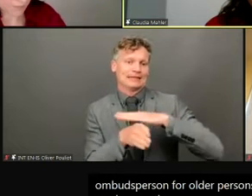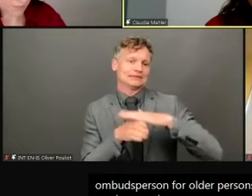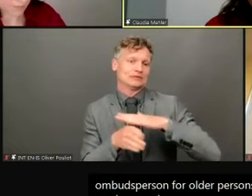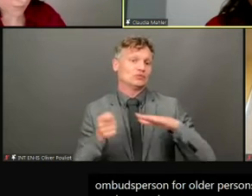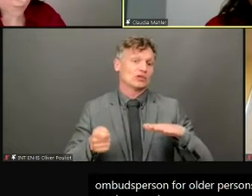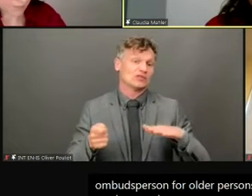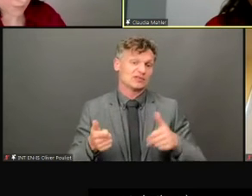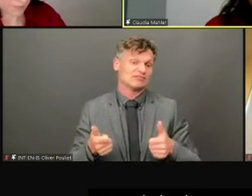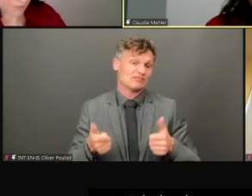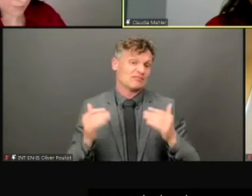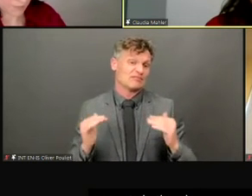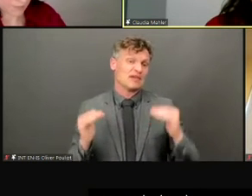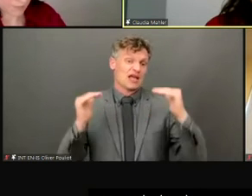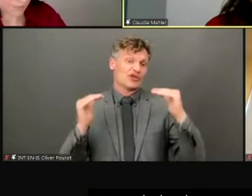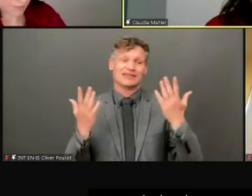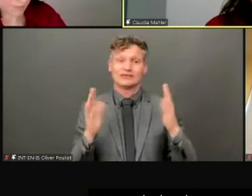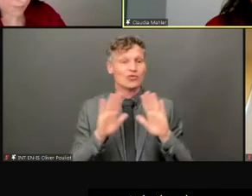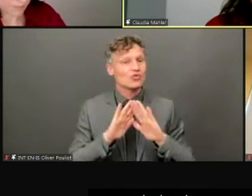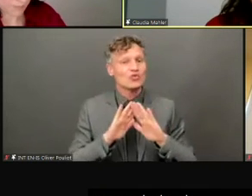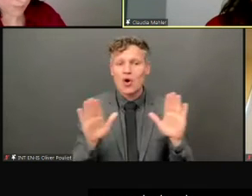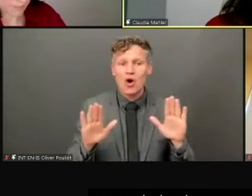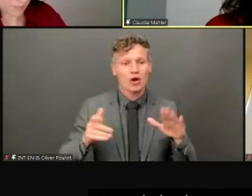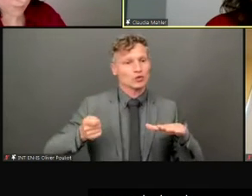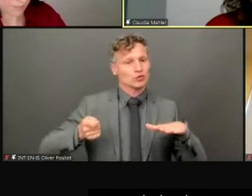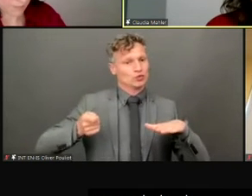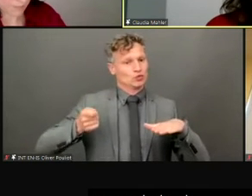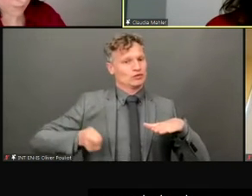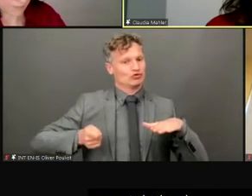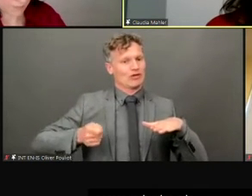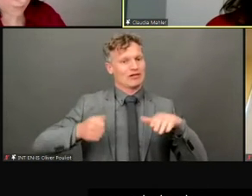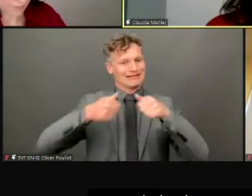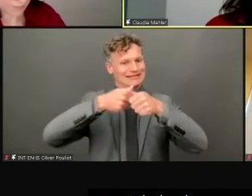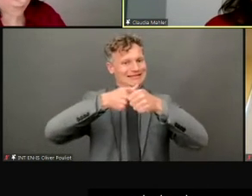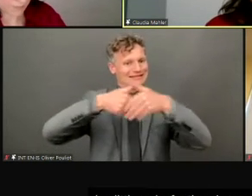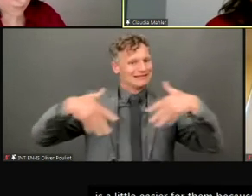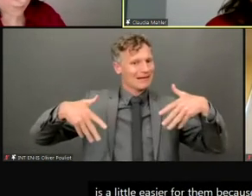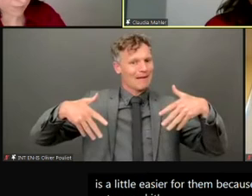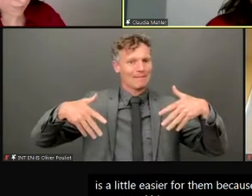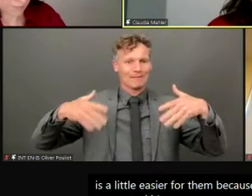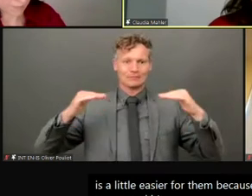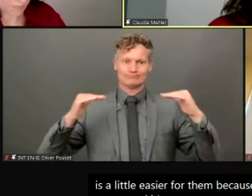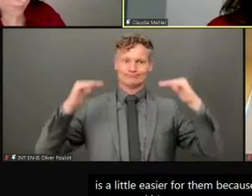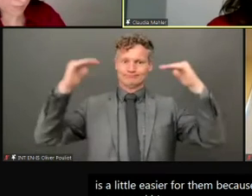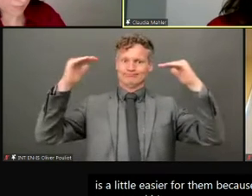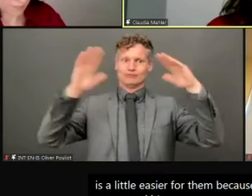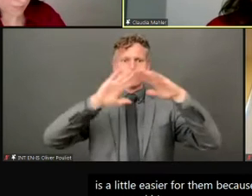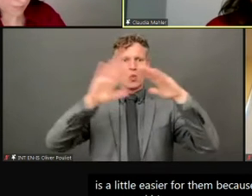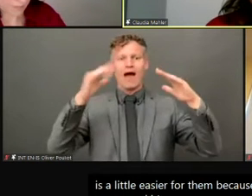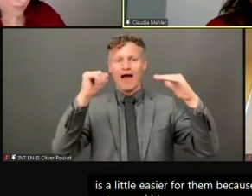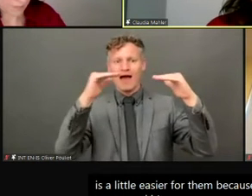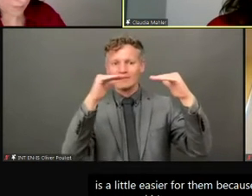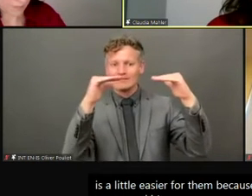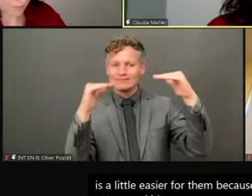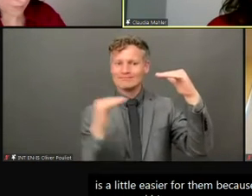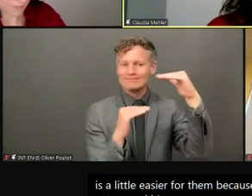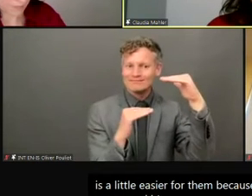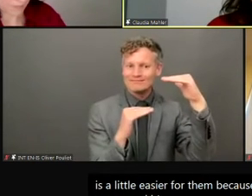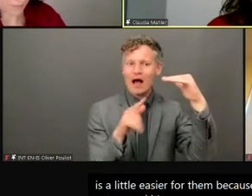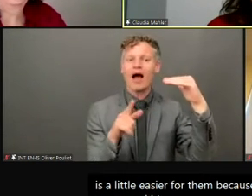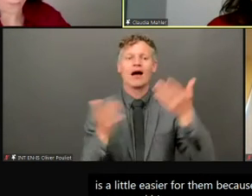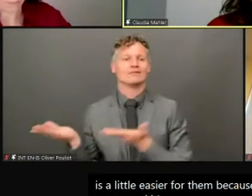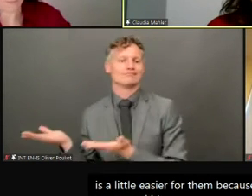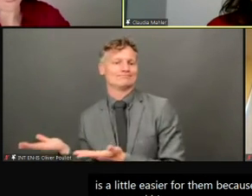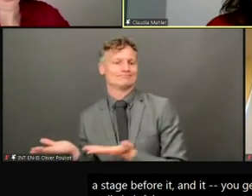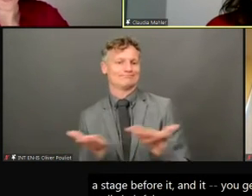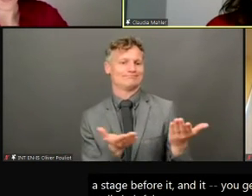the judicial system, it's a stage before it, and you get access there, and it's really helpful in